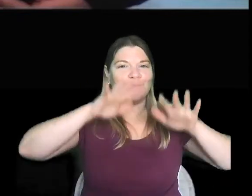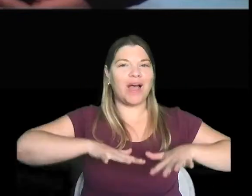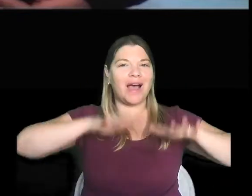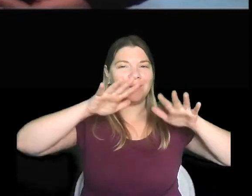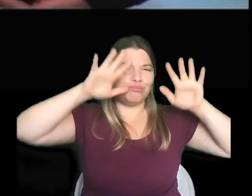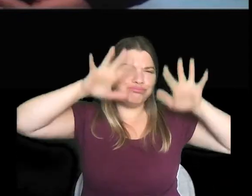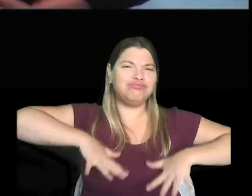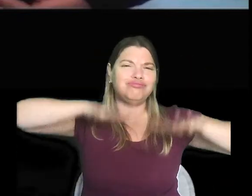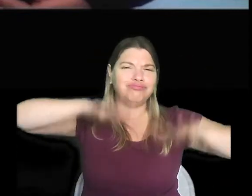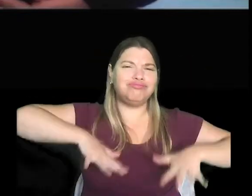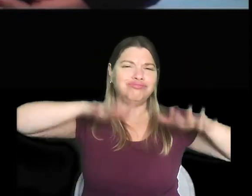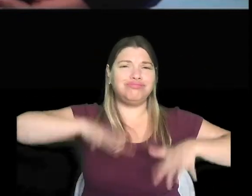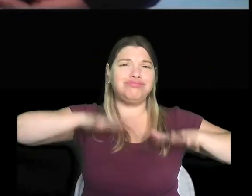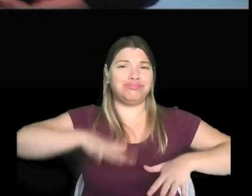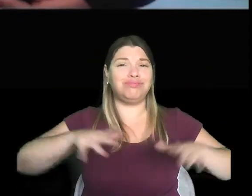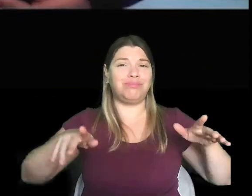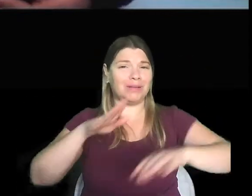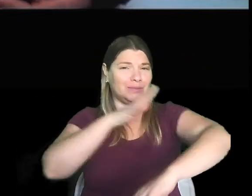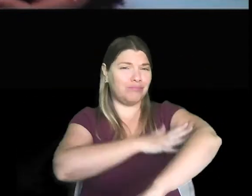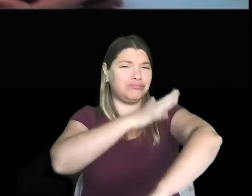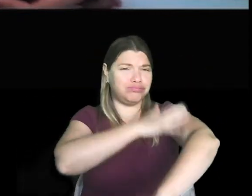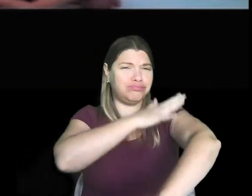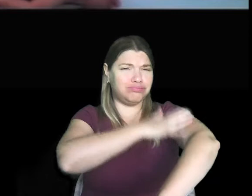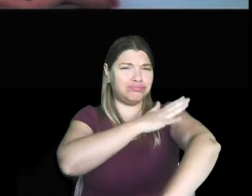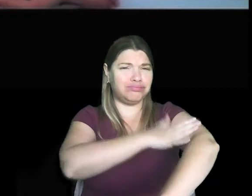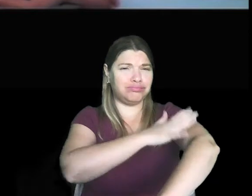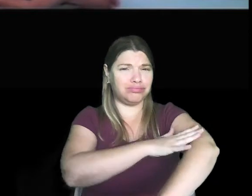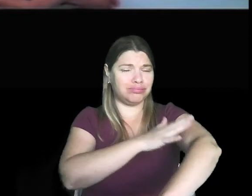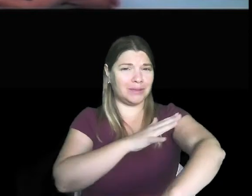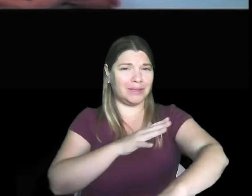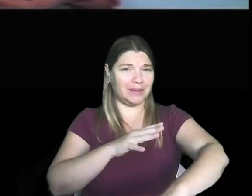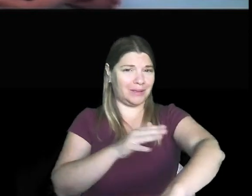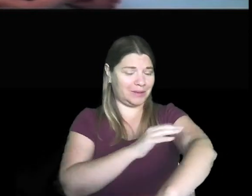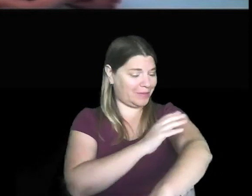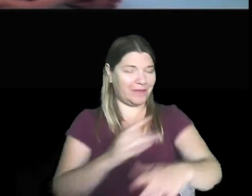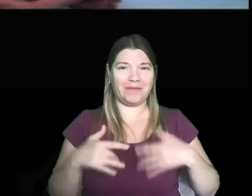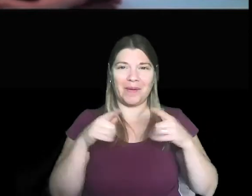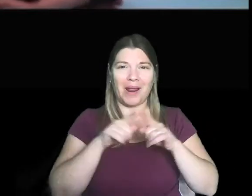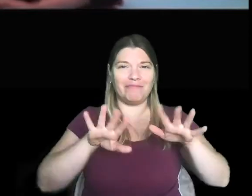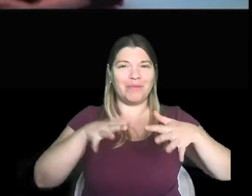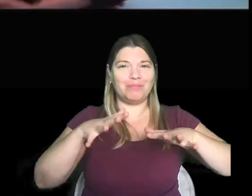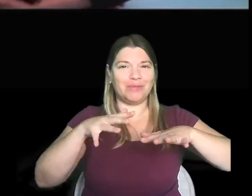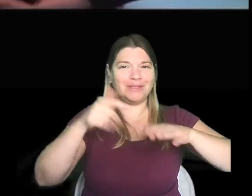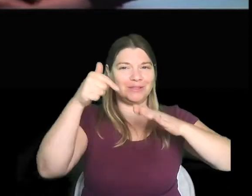body, patting our skin, a deep vibration in our bones.